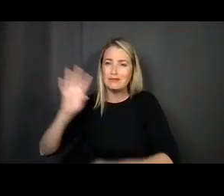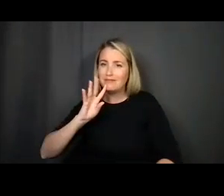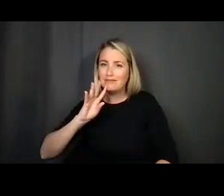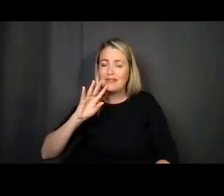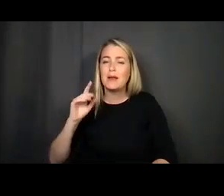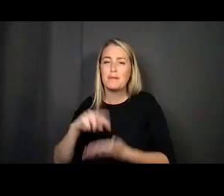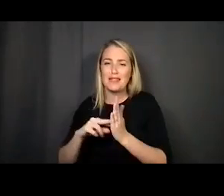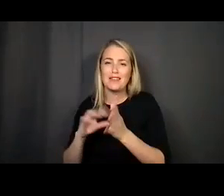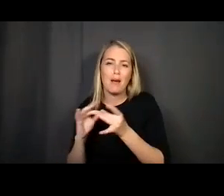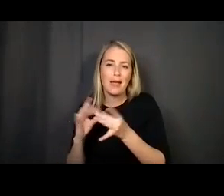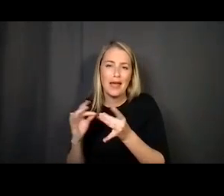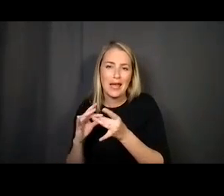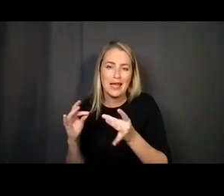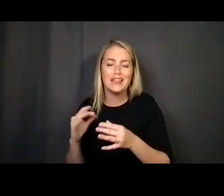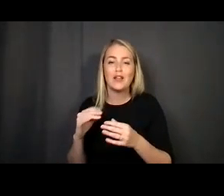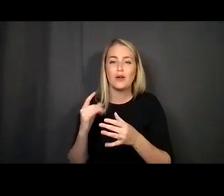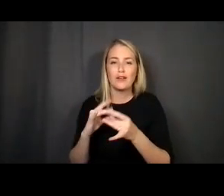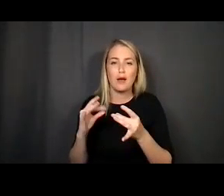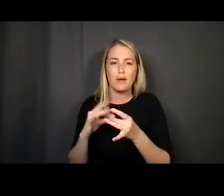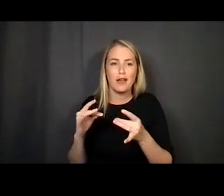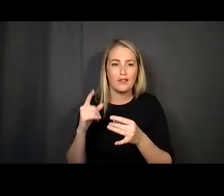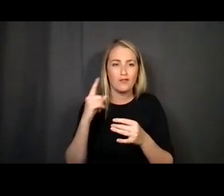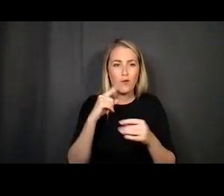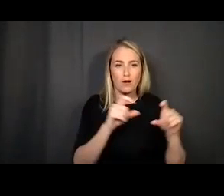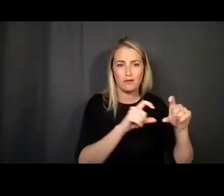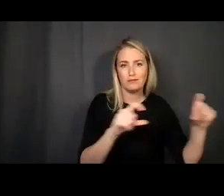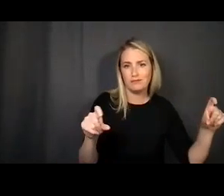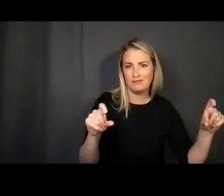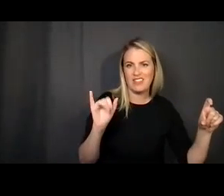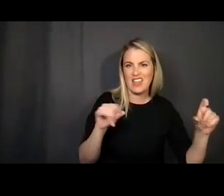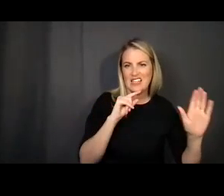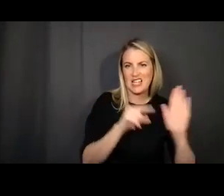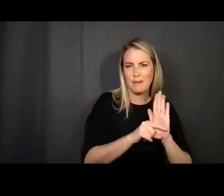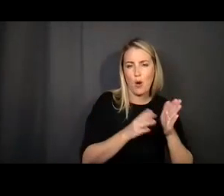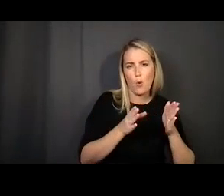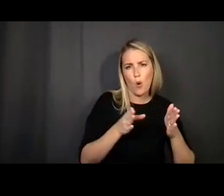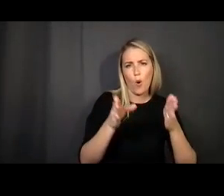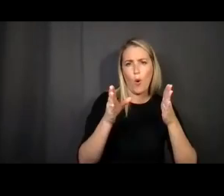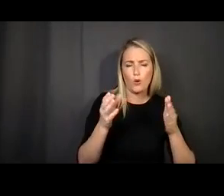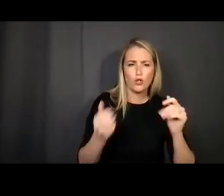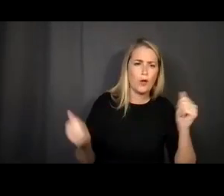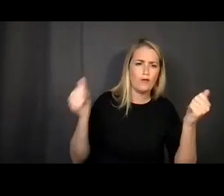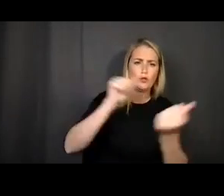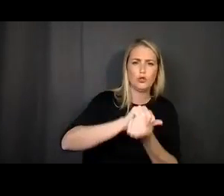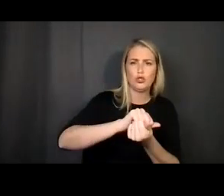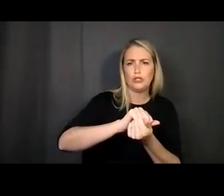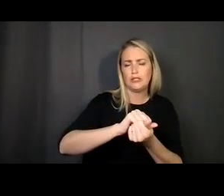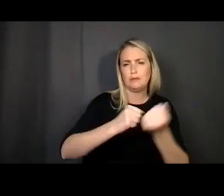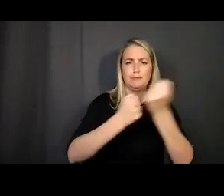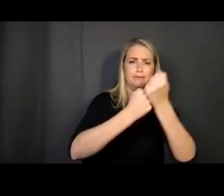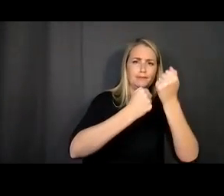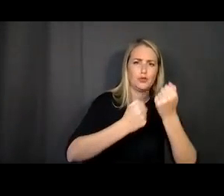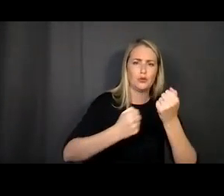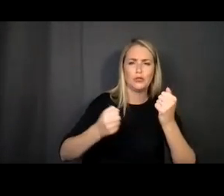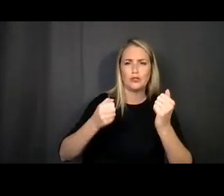So burbujas there de was a comment diálogo y left eso for quiere Road to decir que el Revolution, maestro page les ha reaches dejado for a algún reason. comentario. And so you can click there and see what the